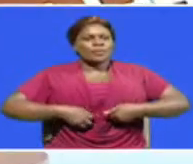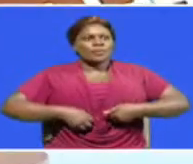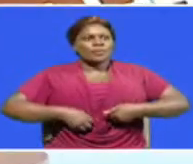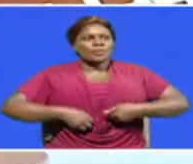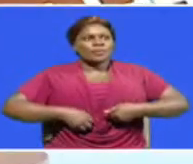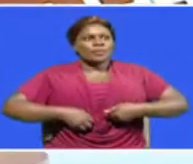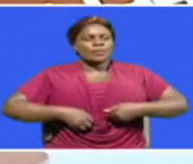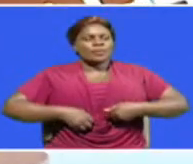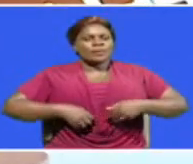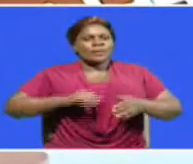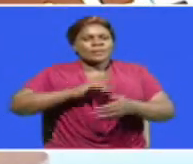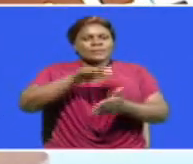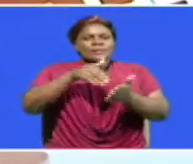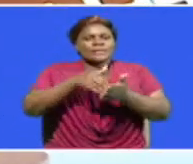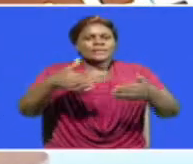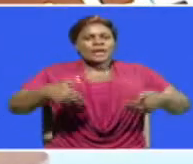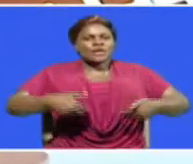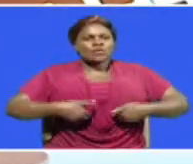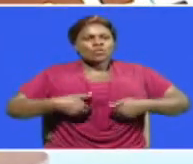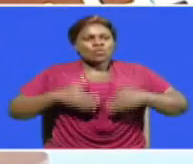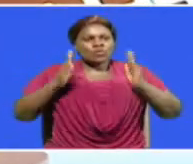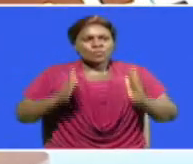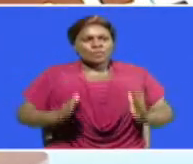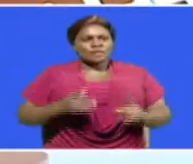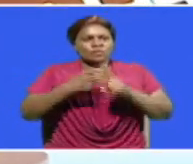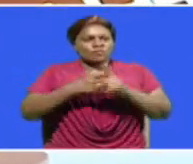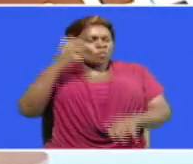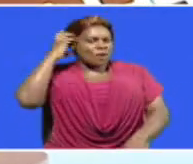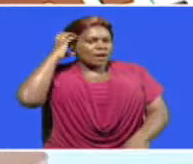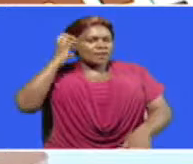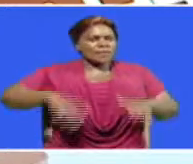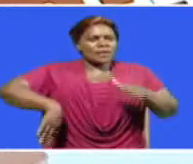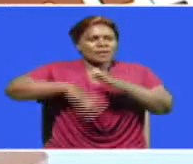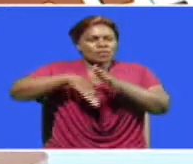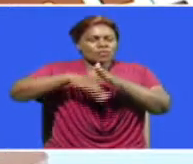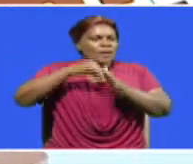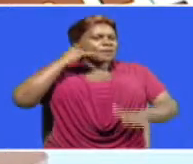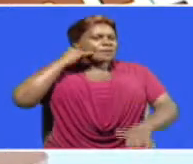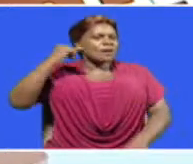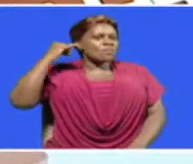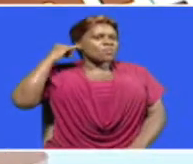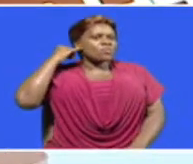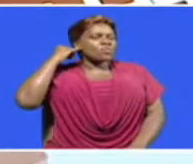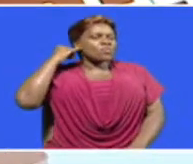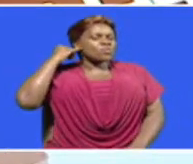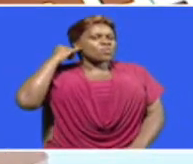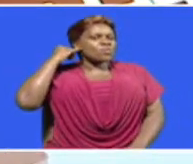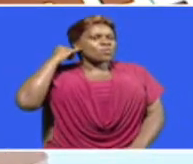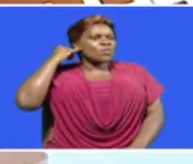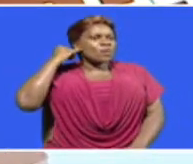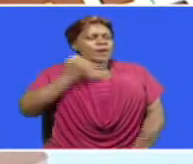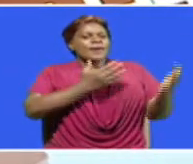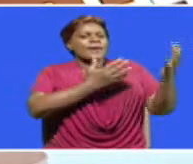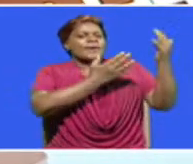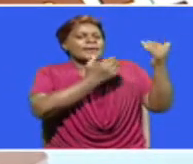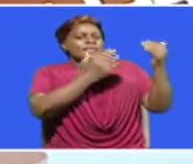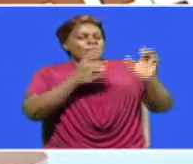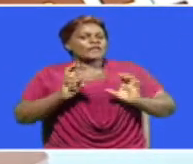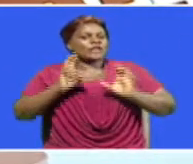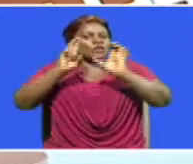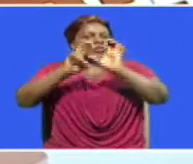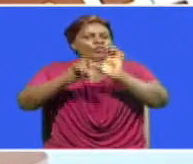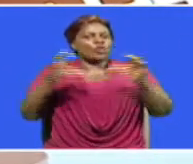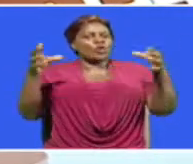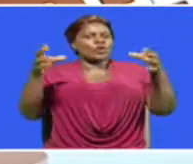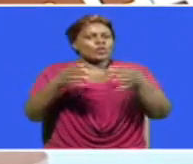Na kiungo wakati chipukizi kutoka akademia ya soka ya Kakoro Abdirizak Nuriye anatarajiwa kujiunga na